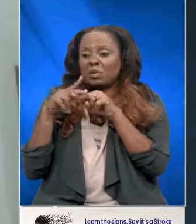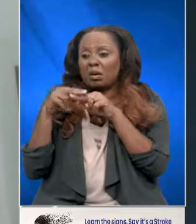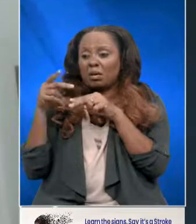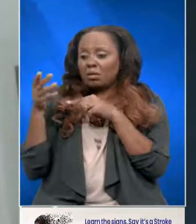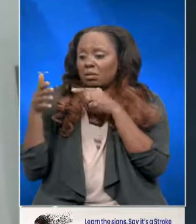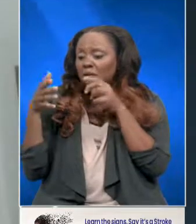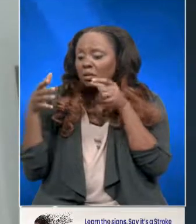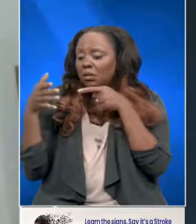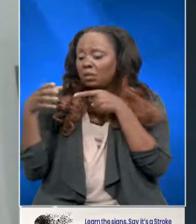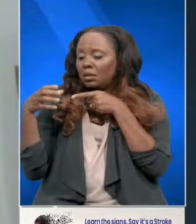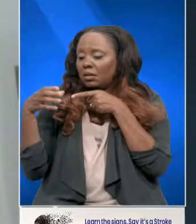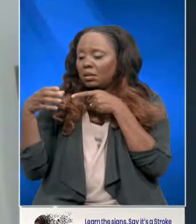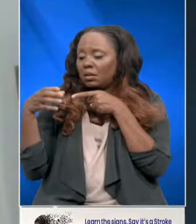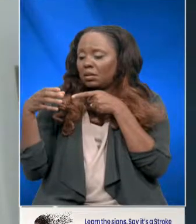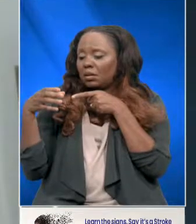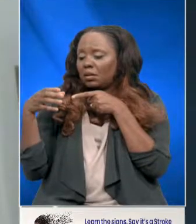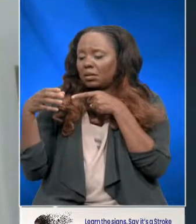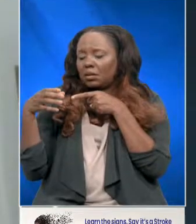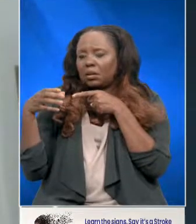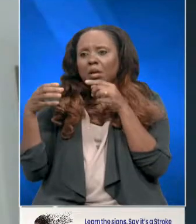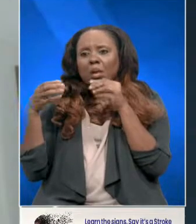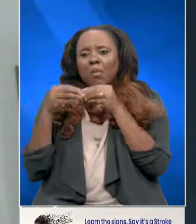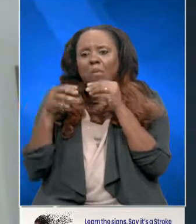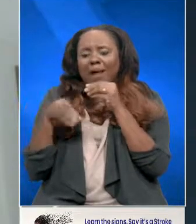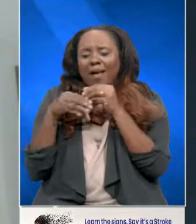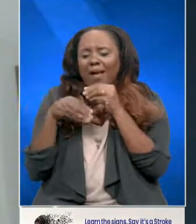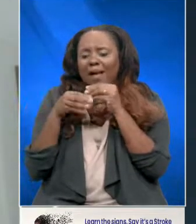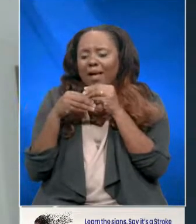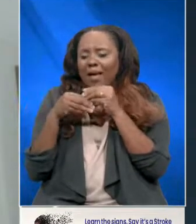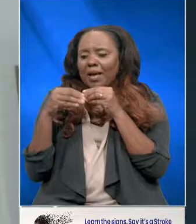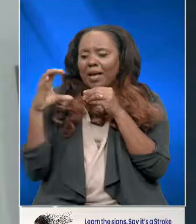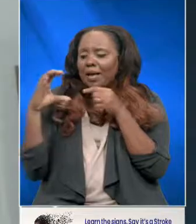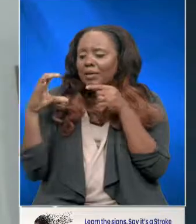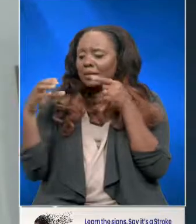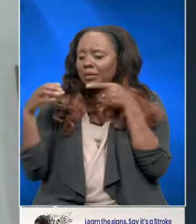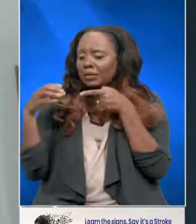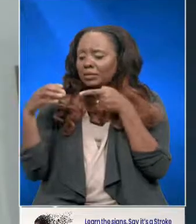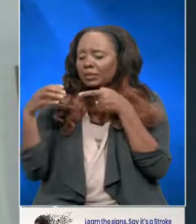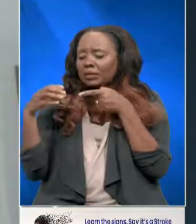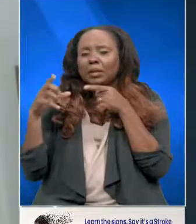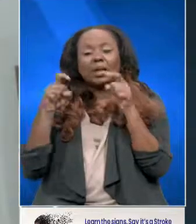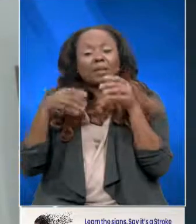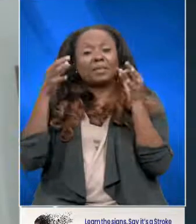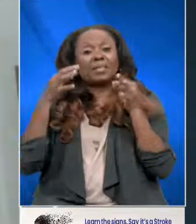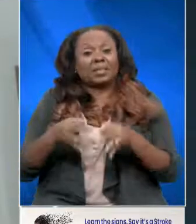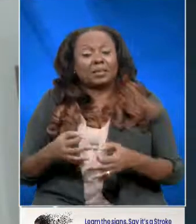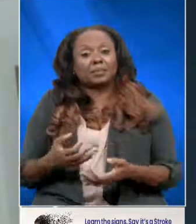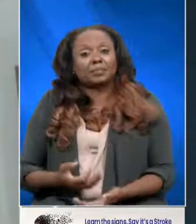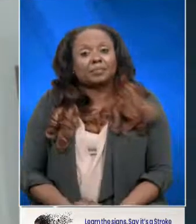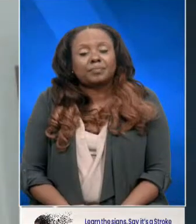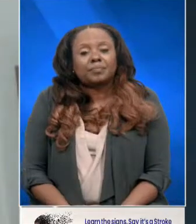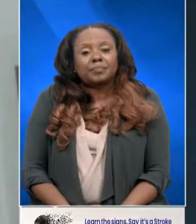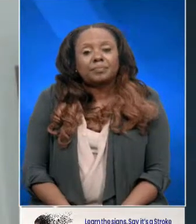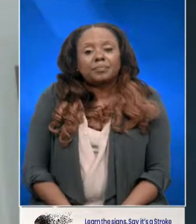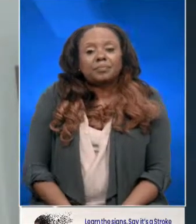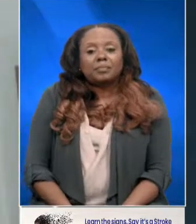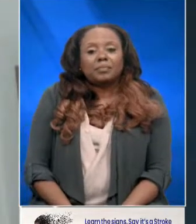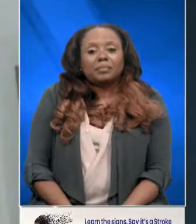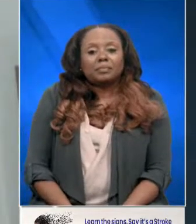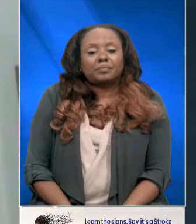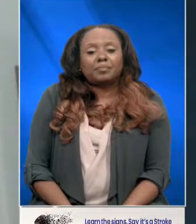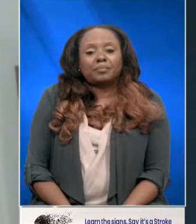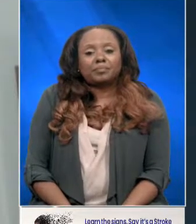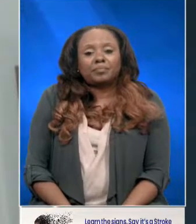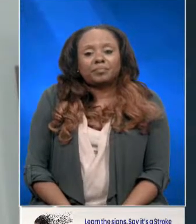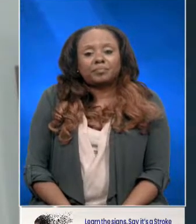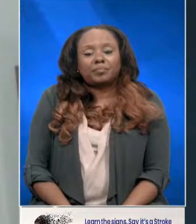The lunch meat has more salt, more additives, more processed stuff. So you have to make the decision there. We want to encourage the population. I don't